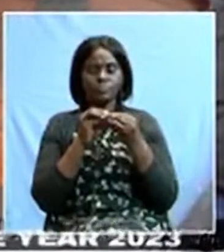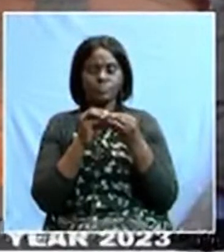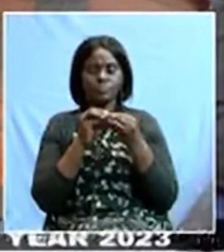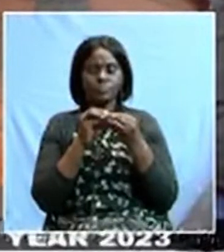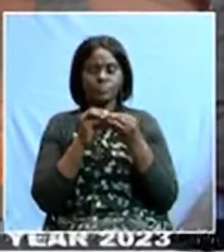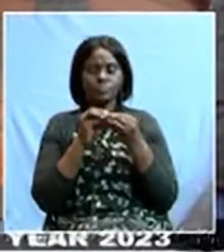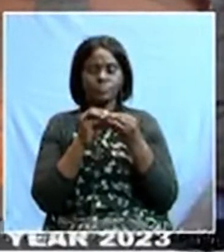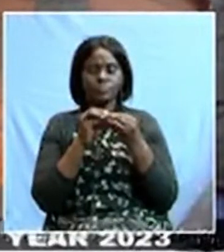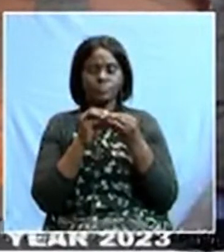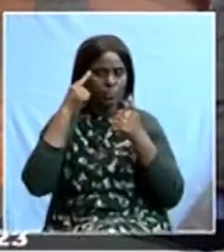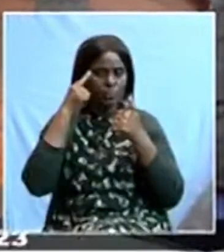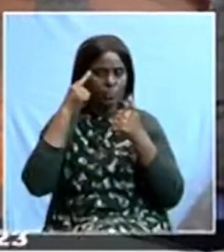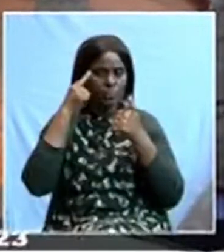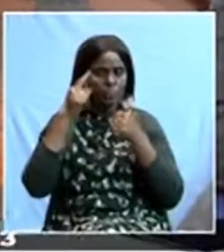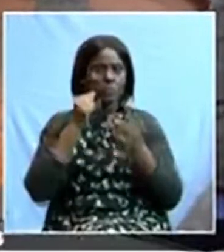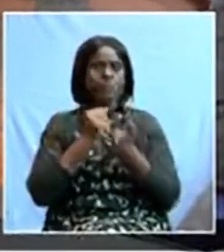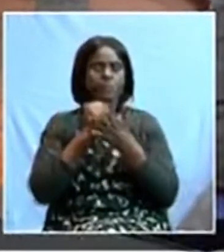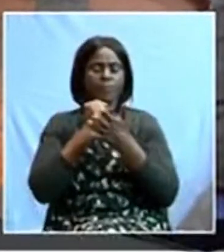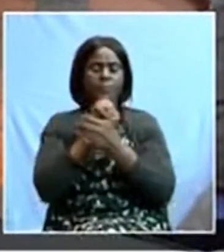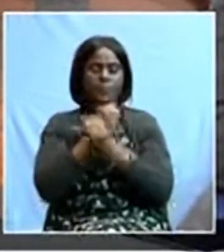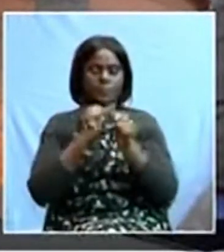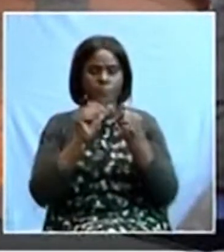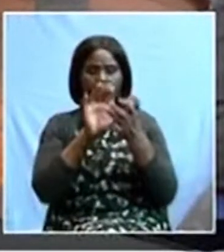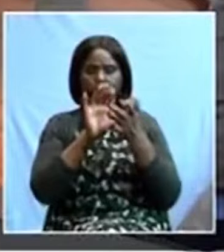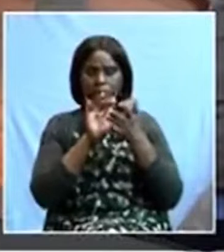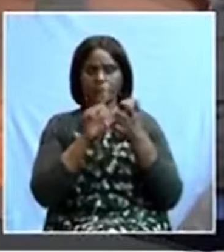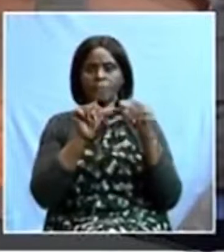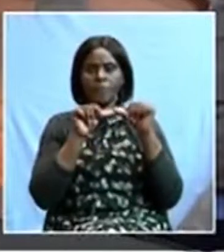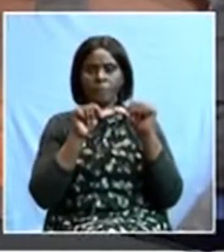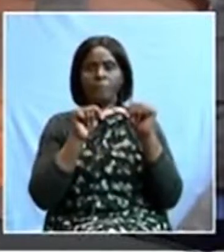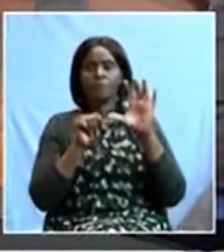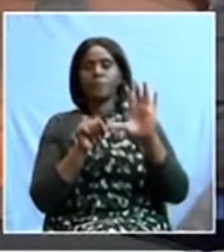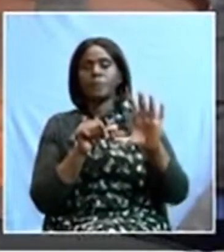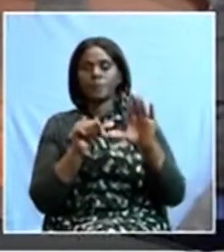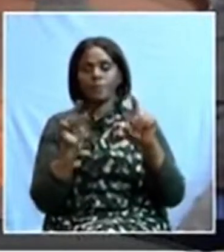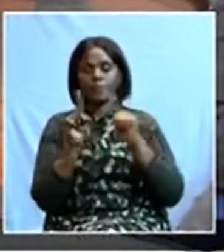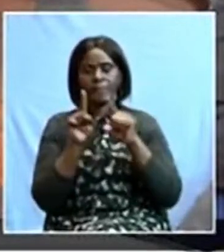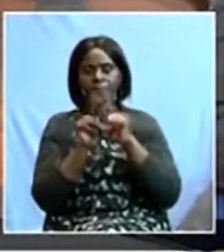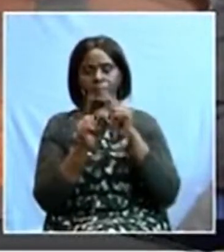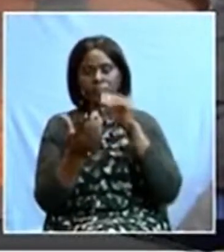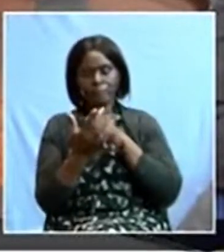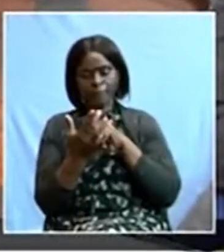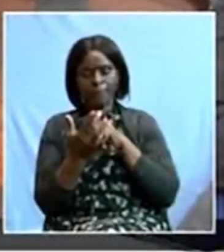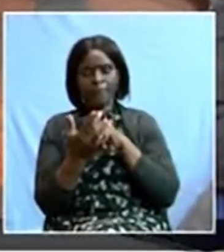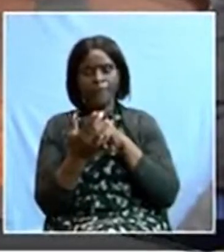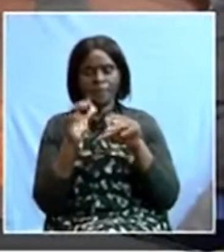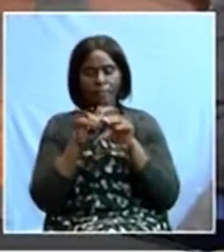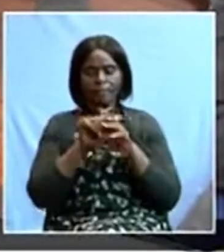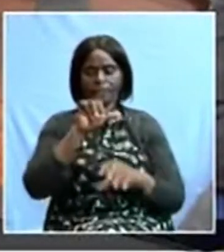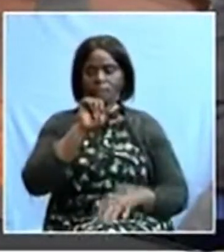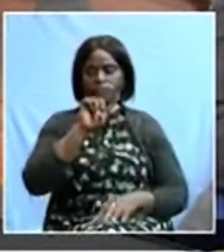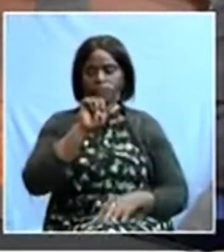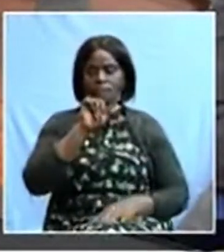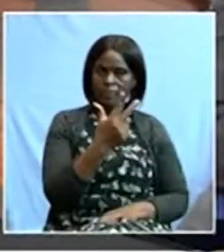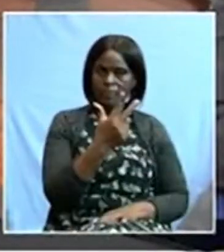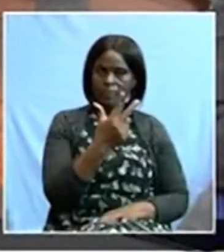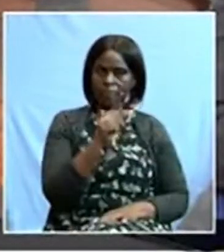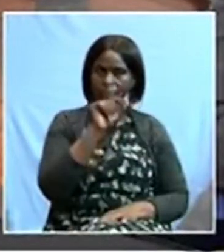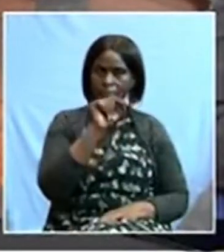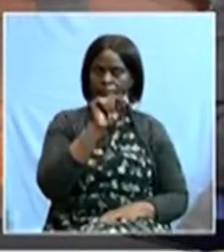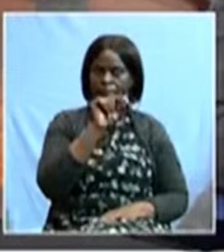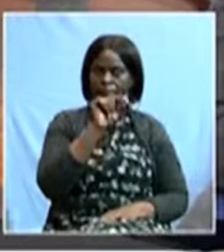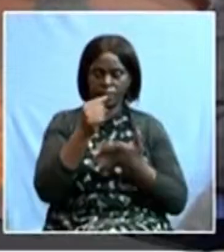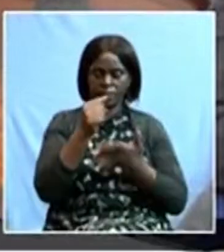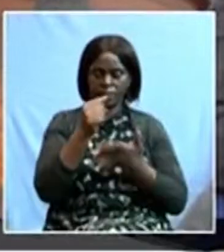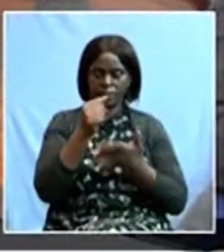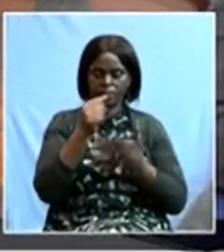the program for liquidating the debt is still ongoing, and that in the 2025